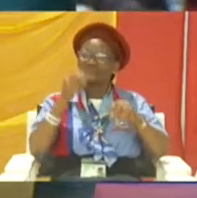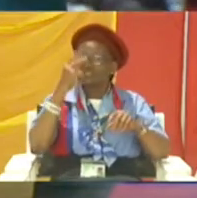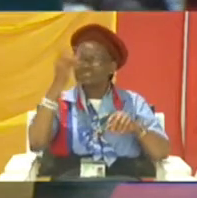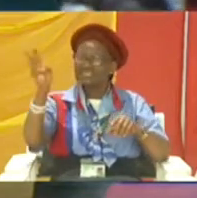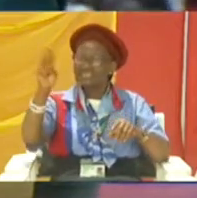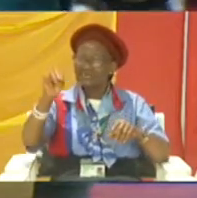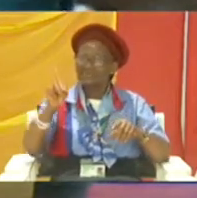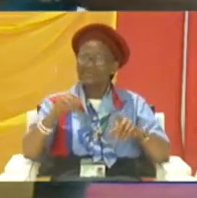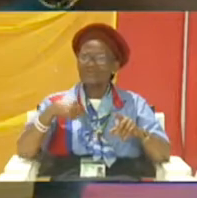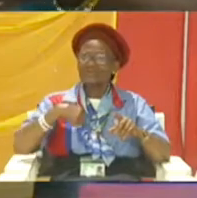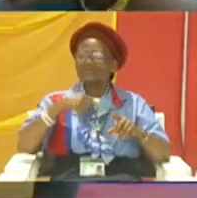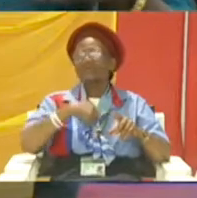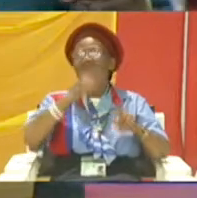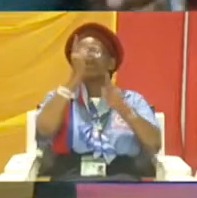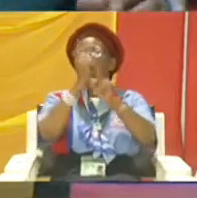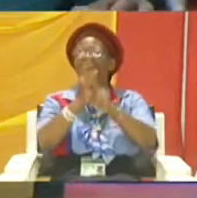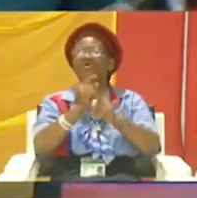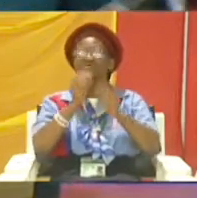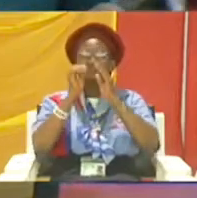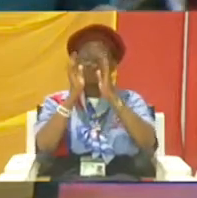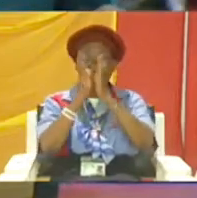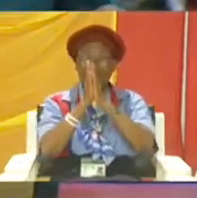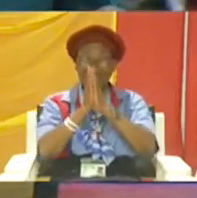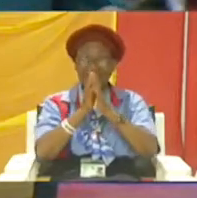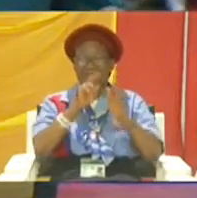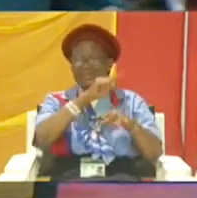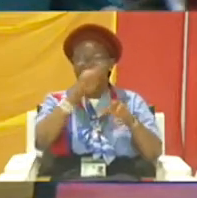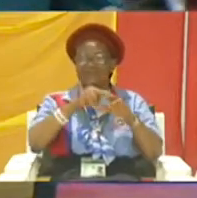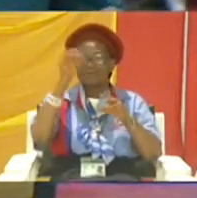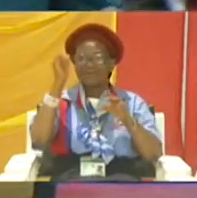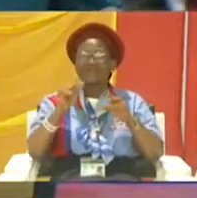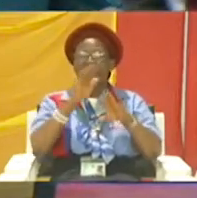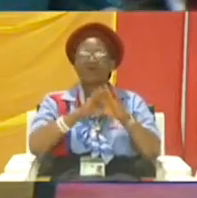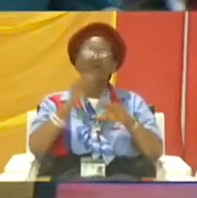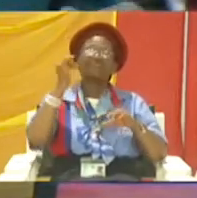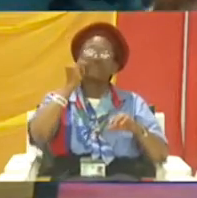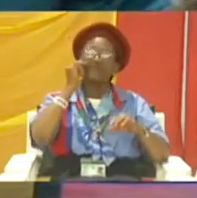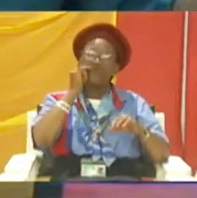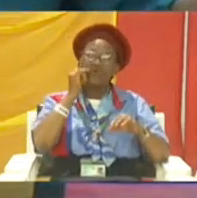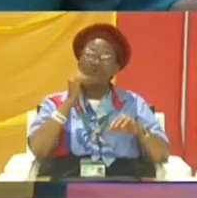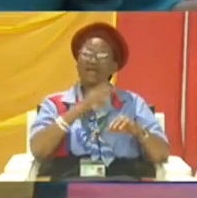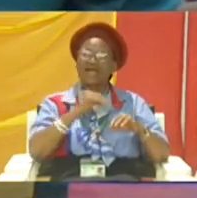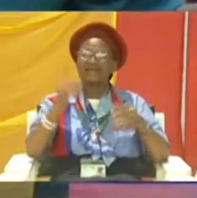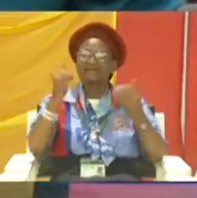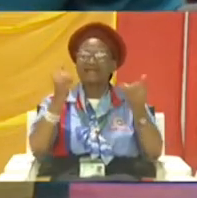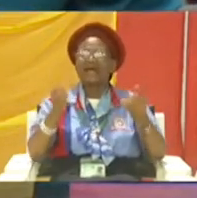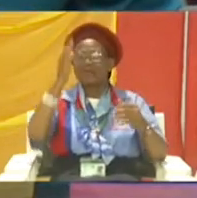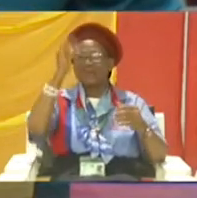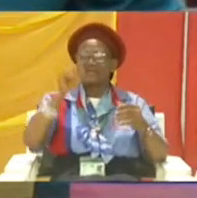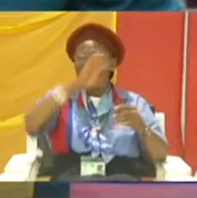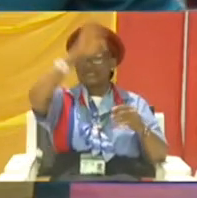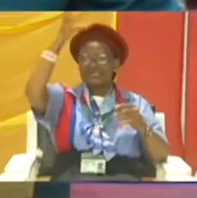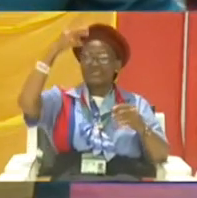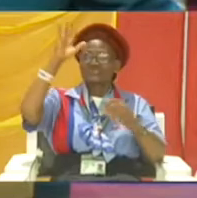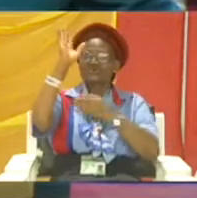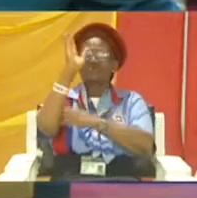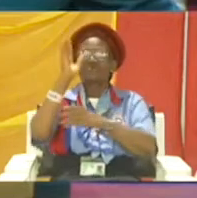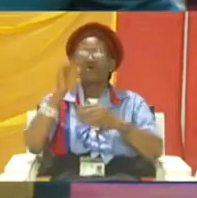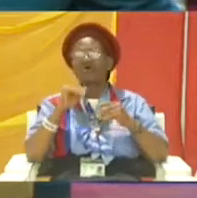We just prayed over the phone. And now, by the grace of God,